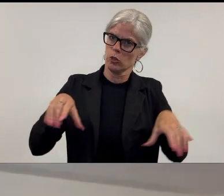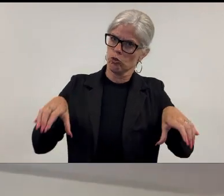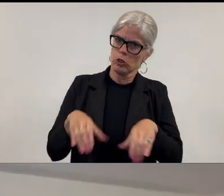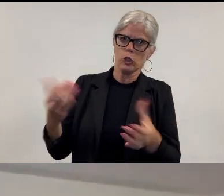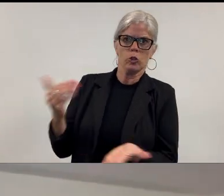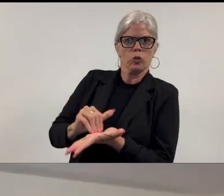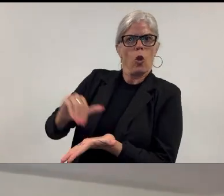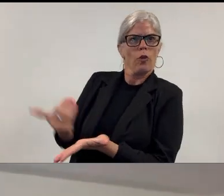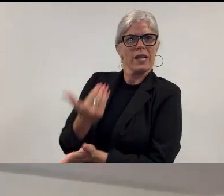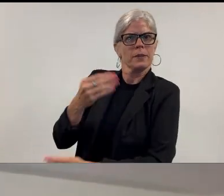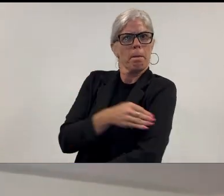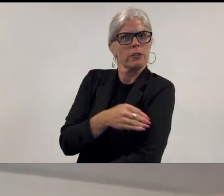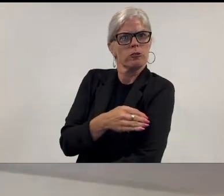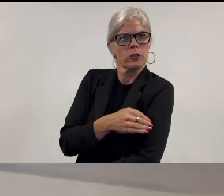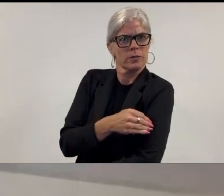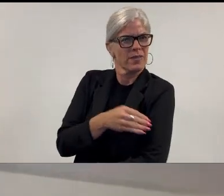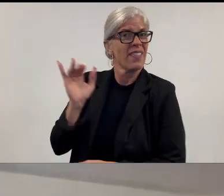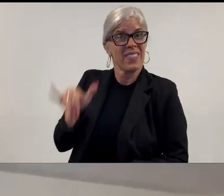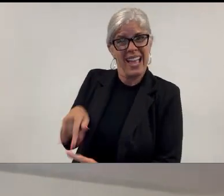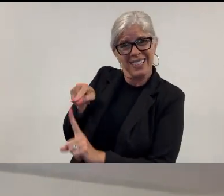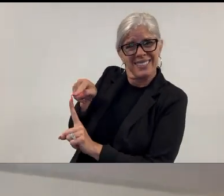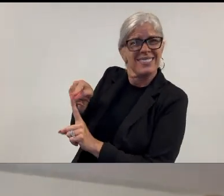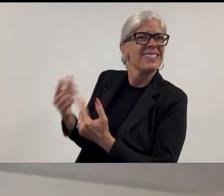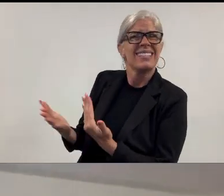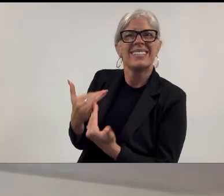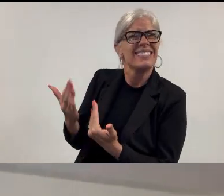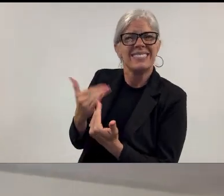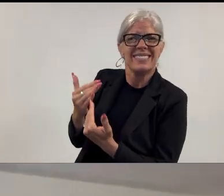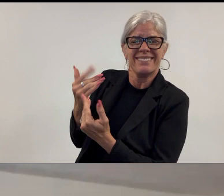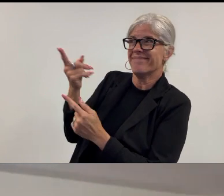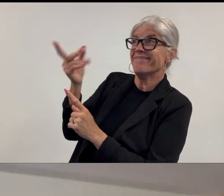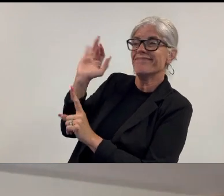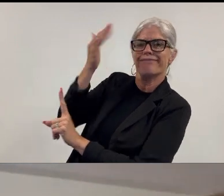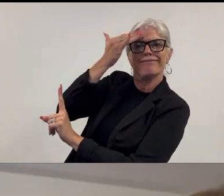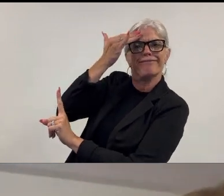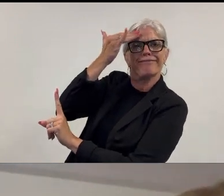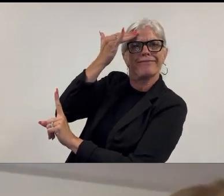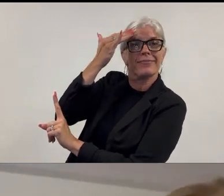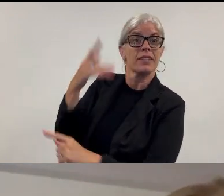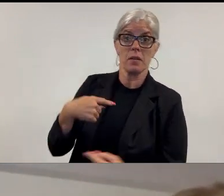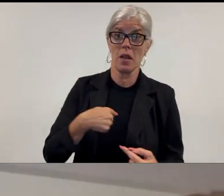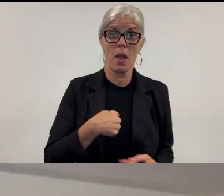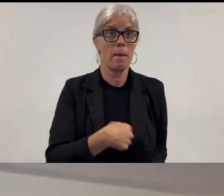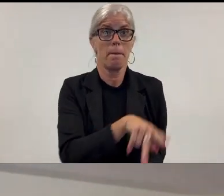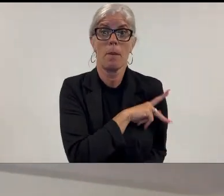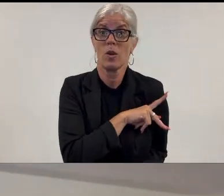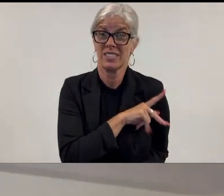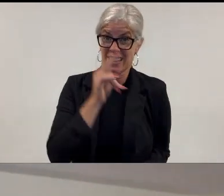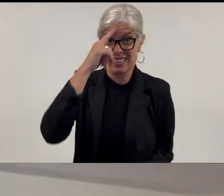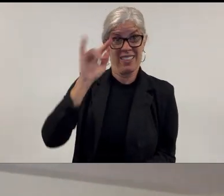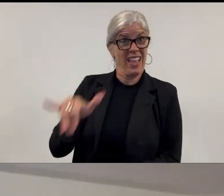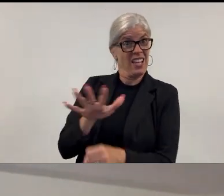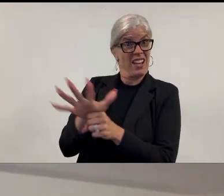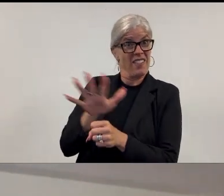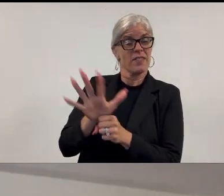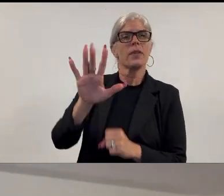in restoring activity. So yes, it is the low-hanging fruit. I personally think that that's not enough. And again, I'm going